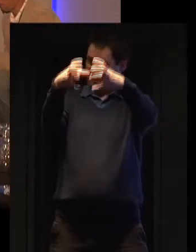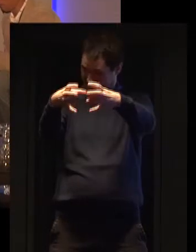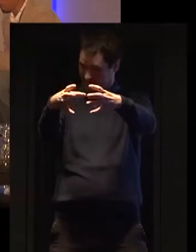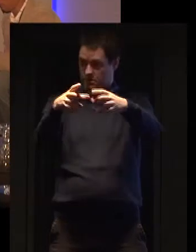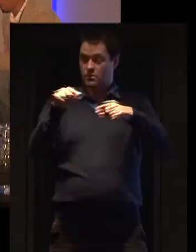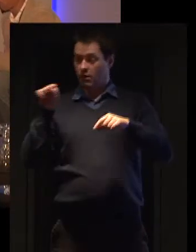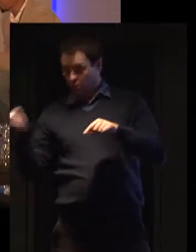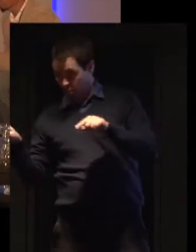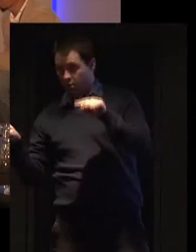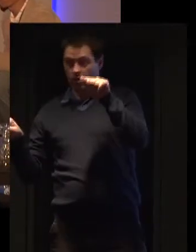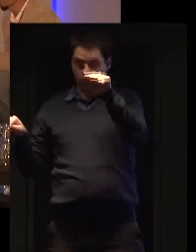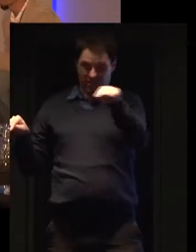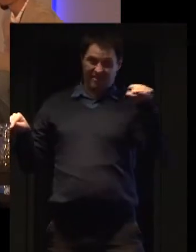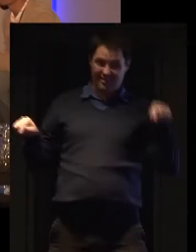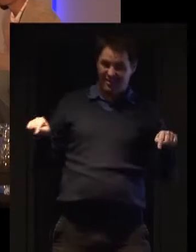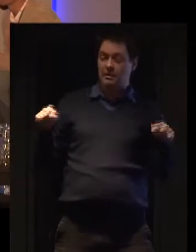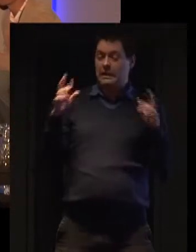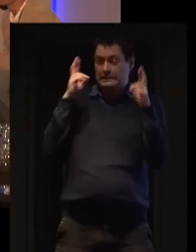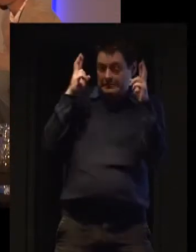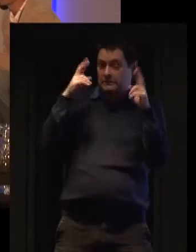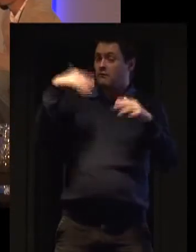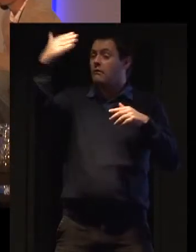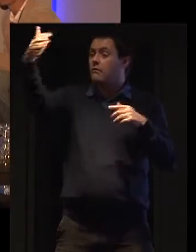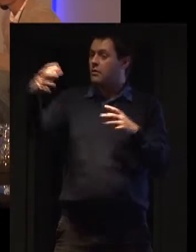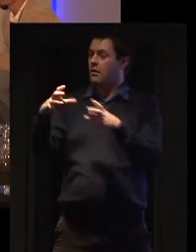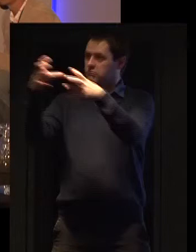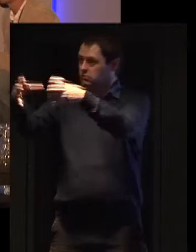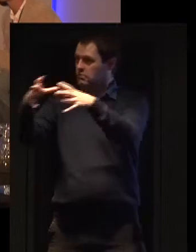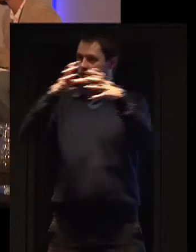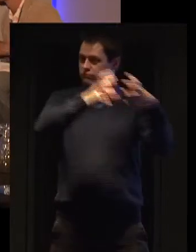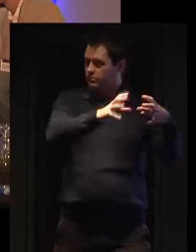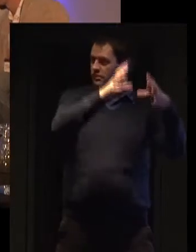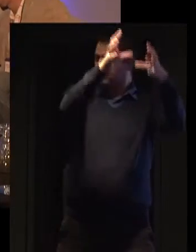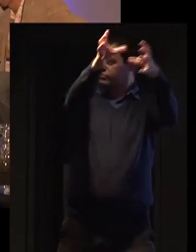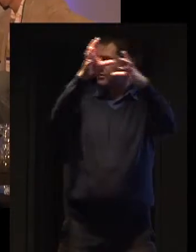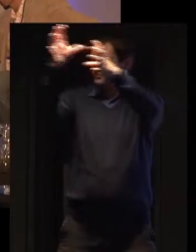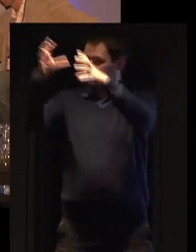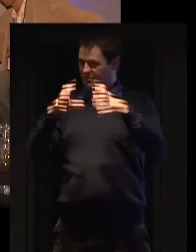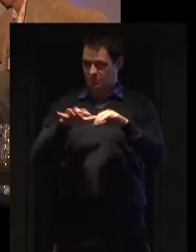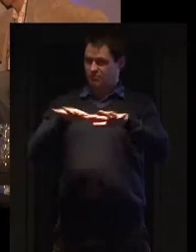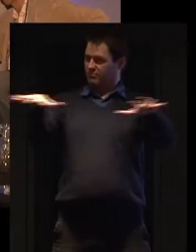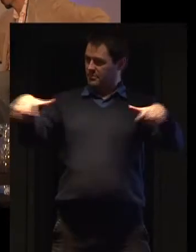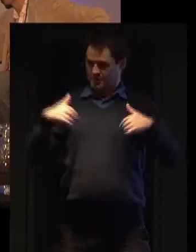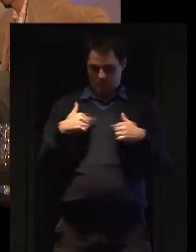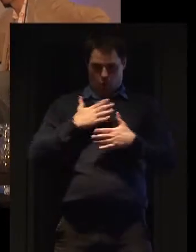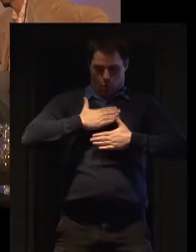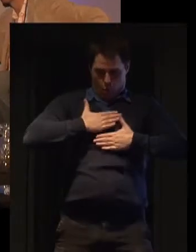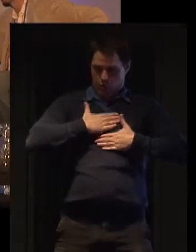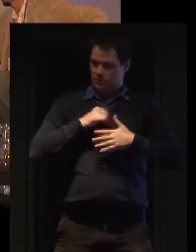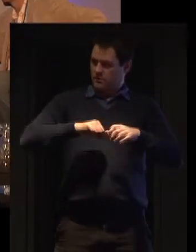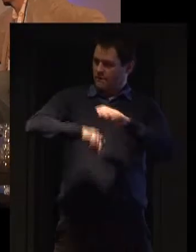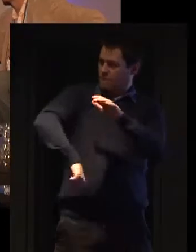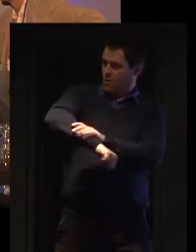Cafe to remove barriers and follow their football club at home and away matches.